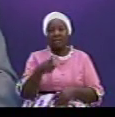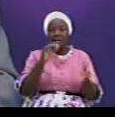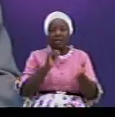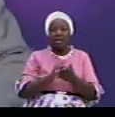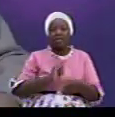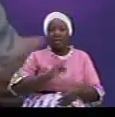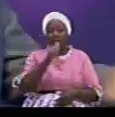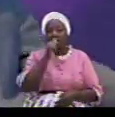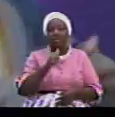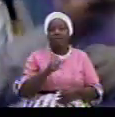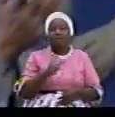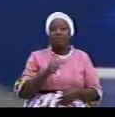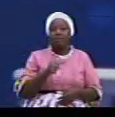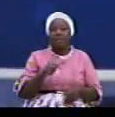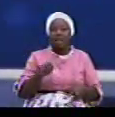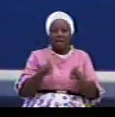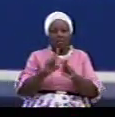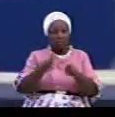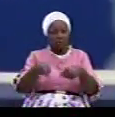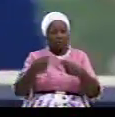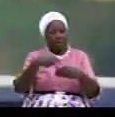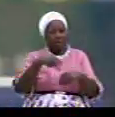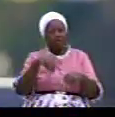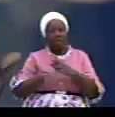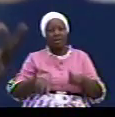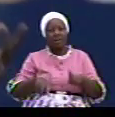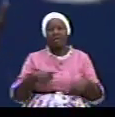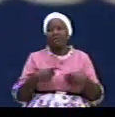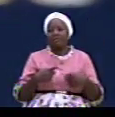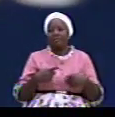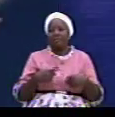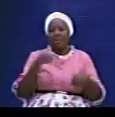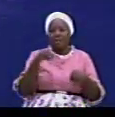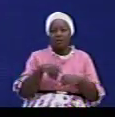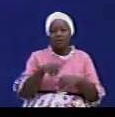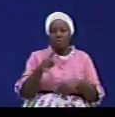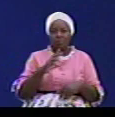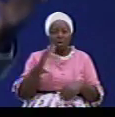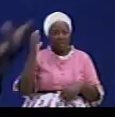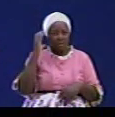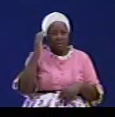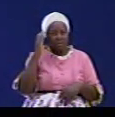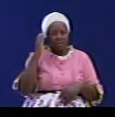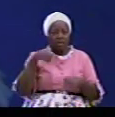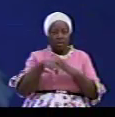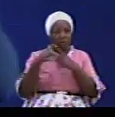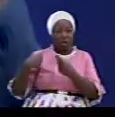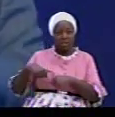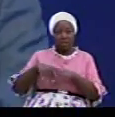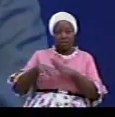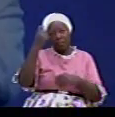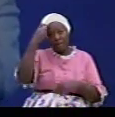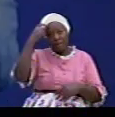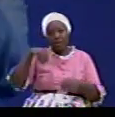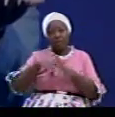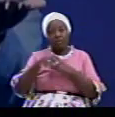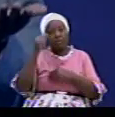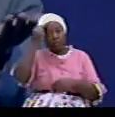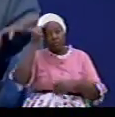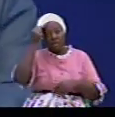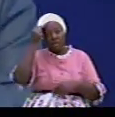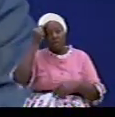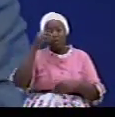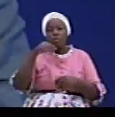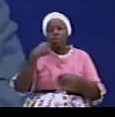am? As you go about in life, in your heart, in your mind, in your thought, who do you